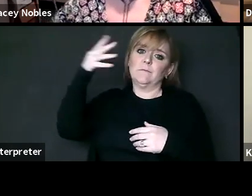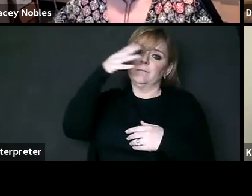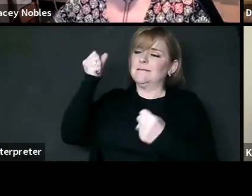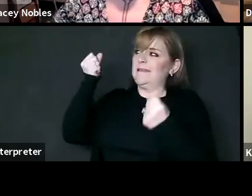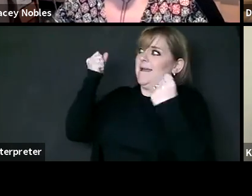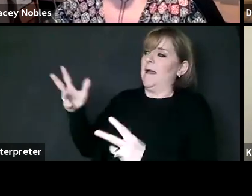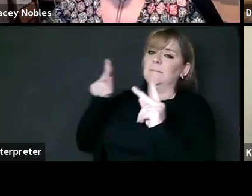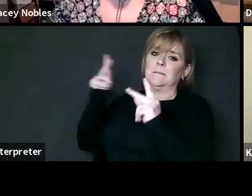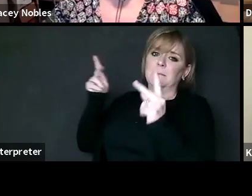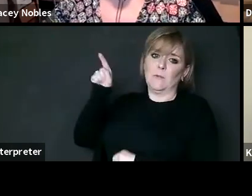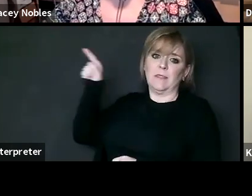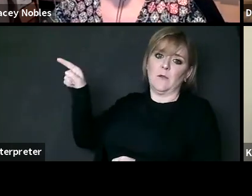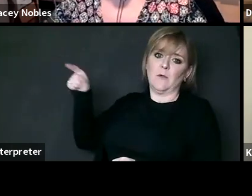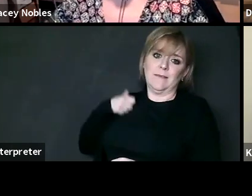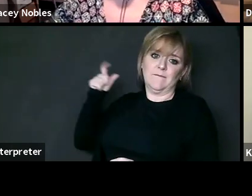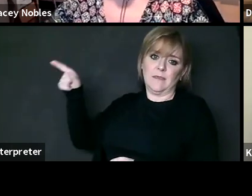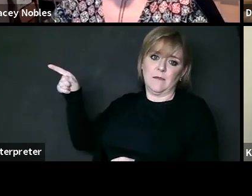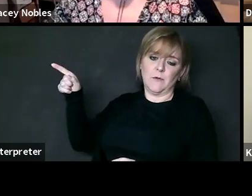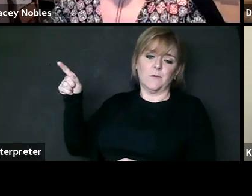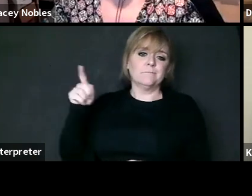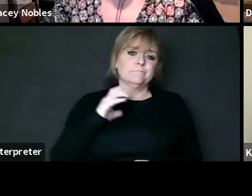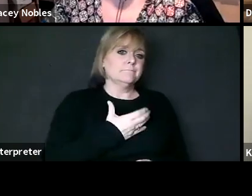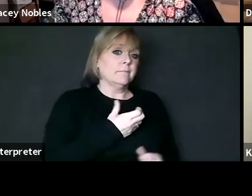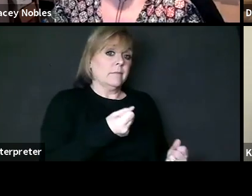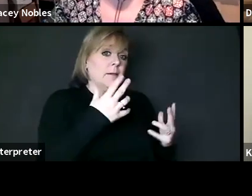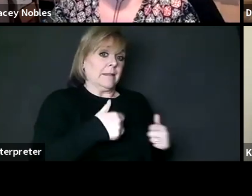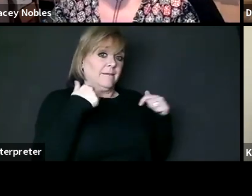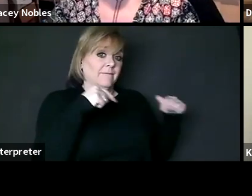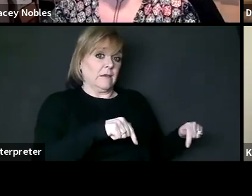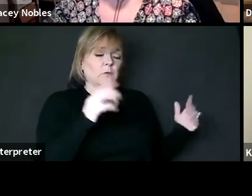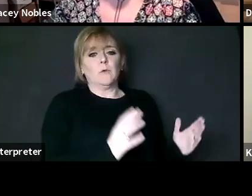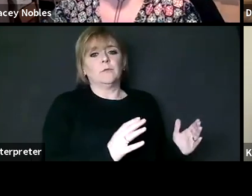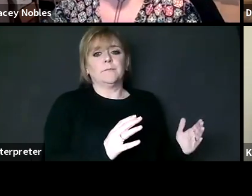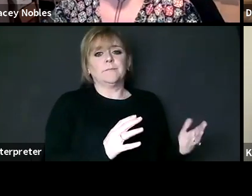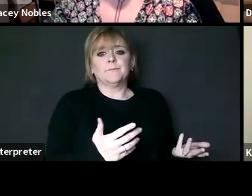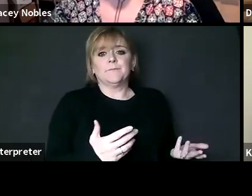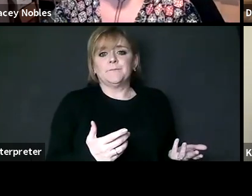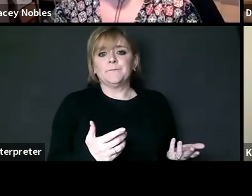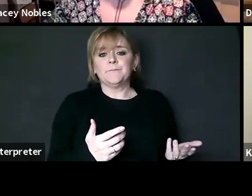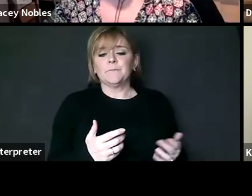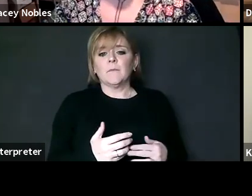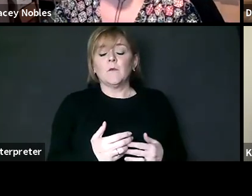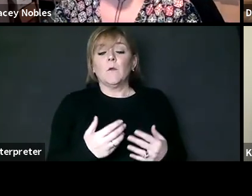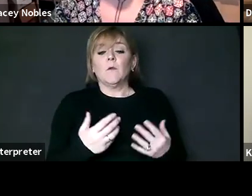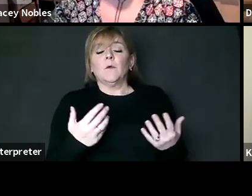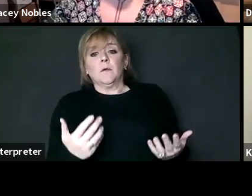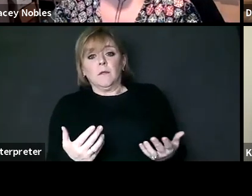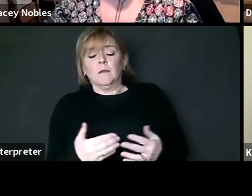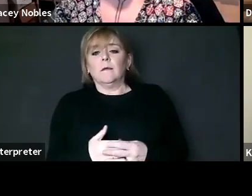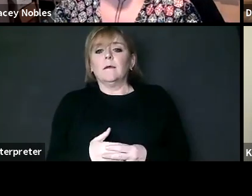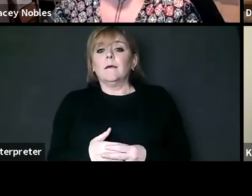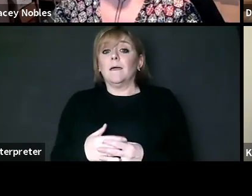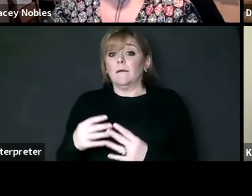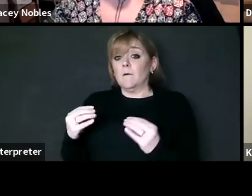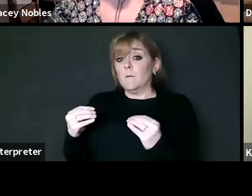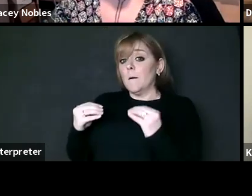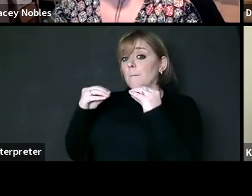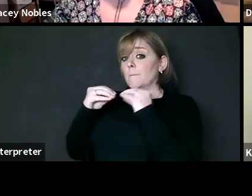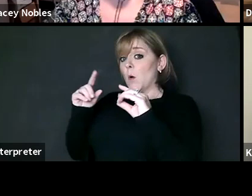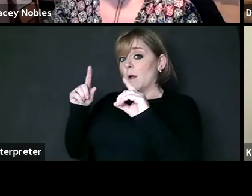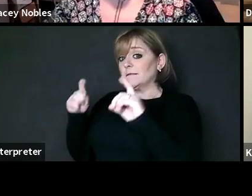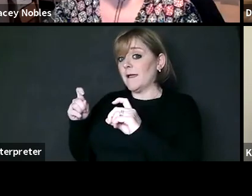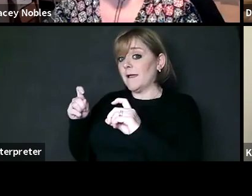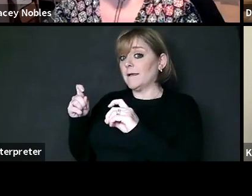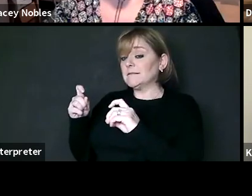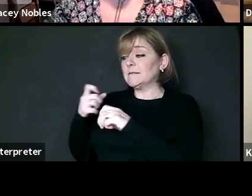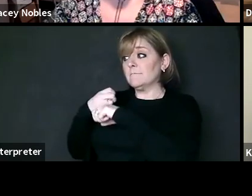individuals. That's the way it was. And now as availability of the testing supplies and